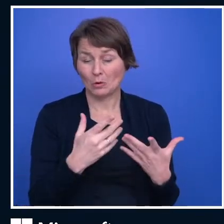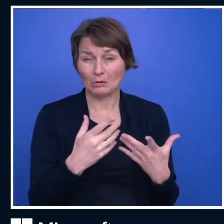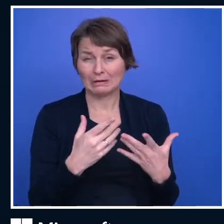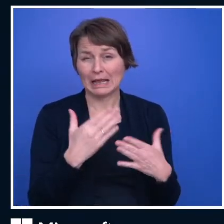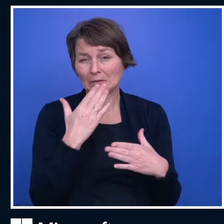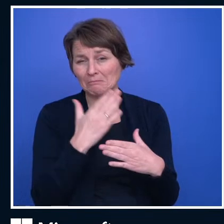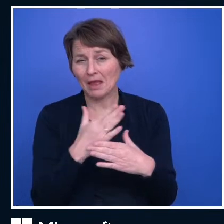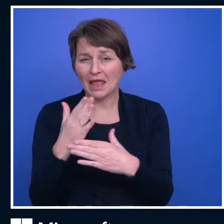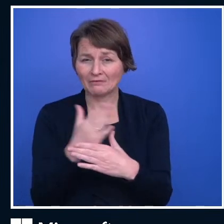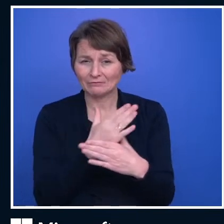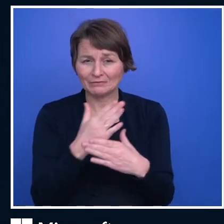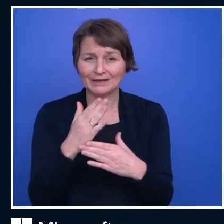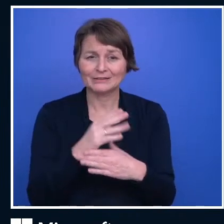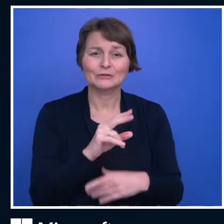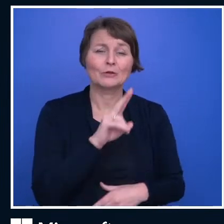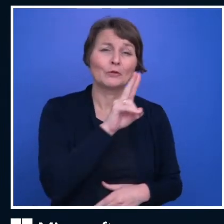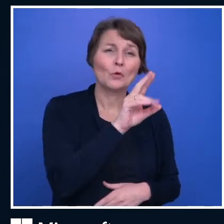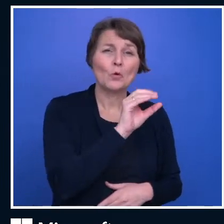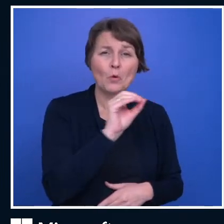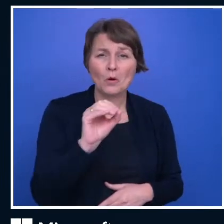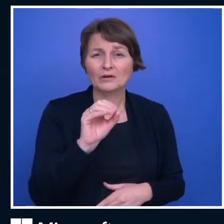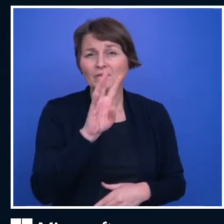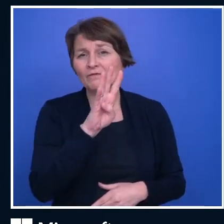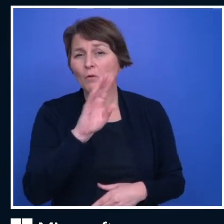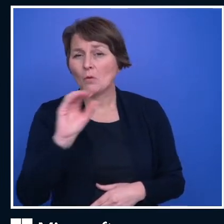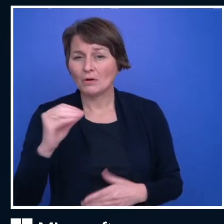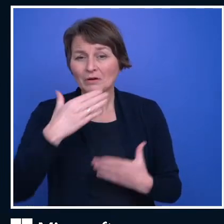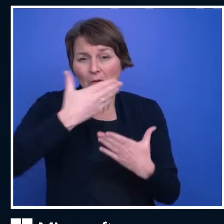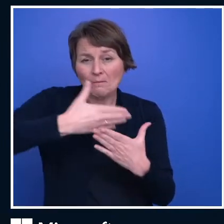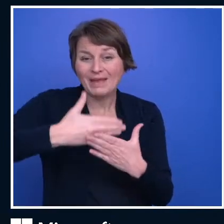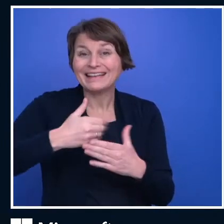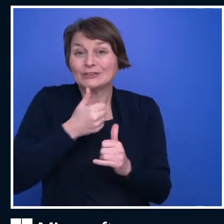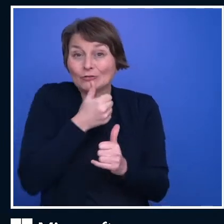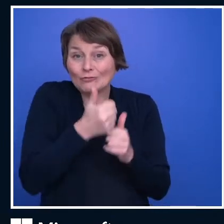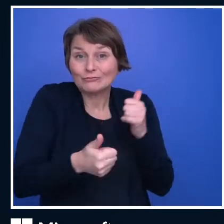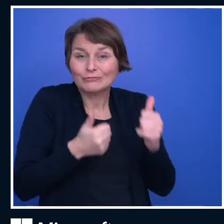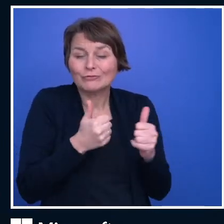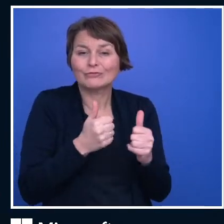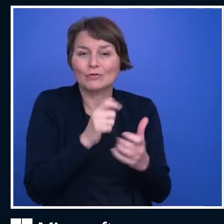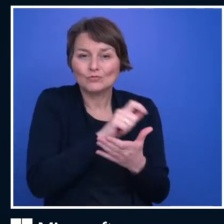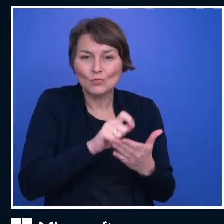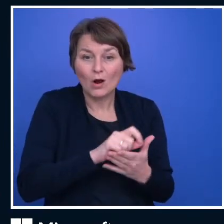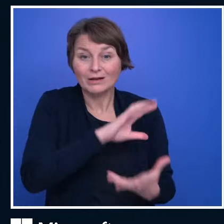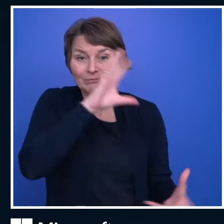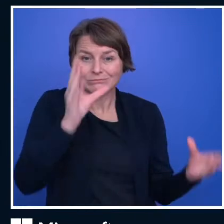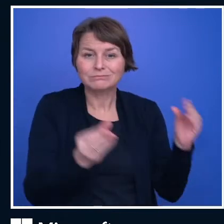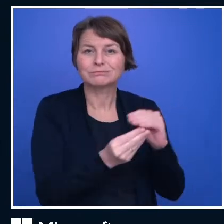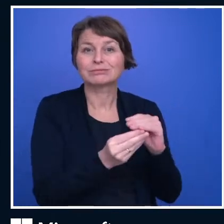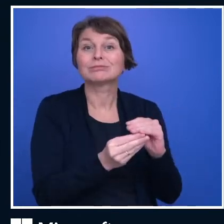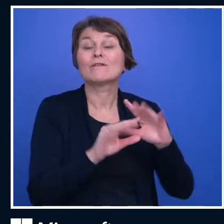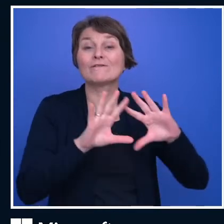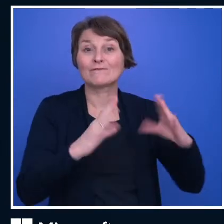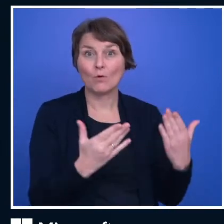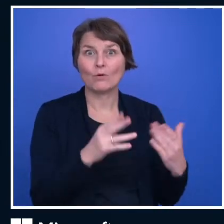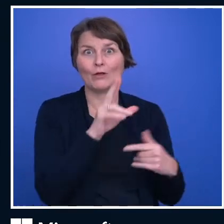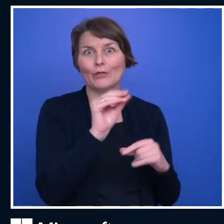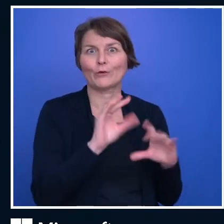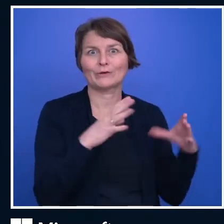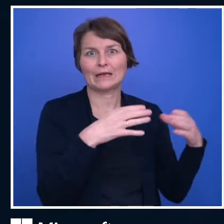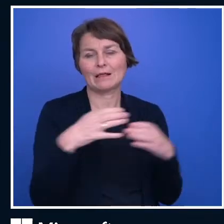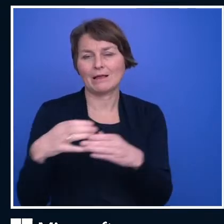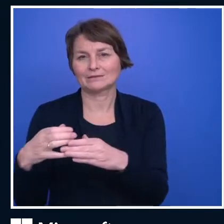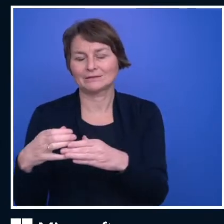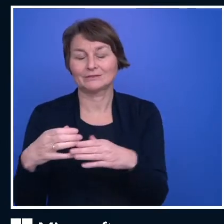30 to 45 classes each semester, and that gives out 200 to 400 pages of writing. When we usually try to prepare for